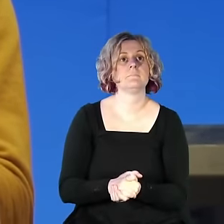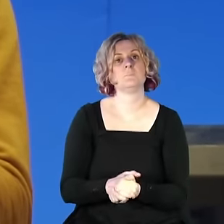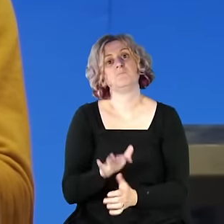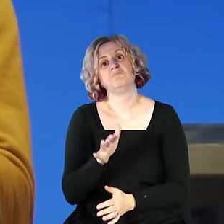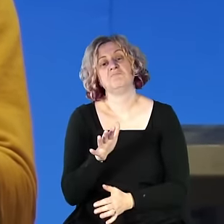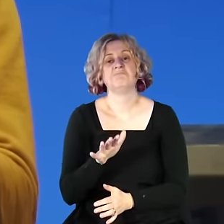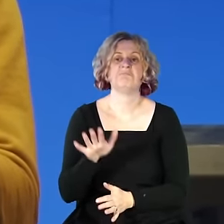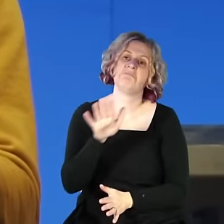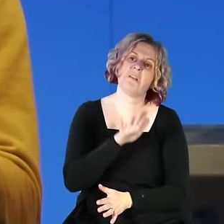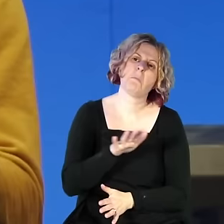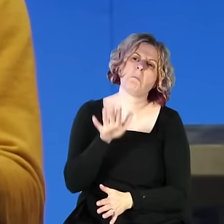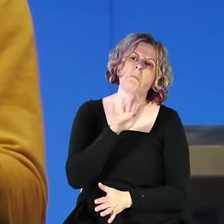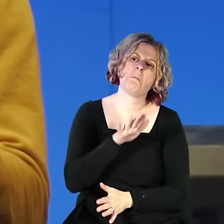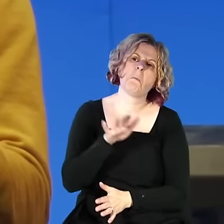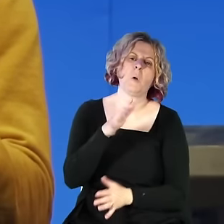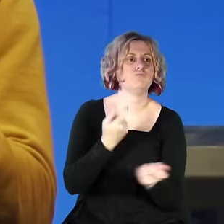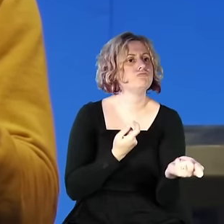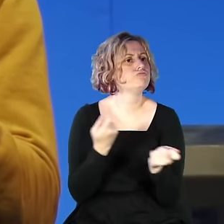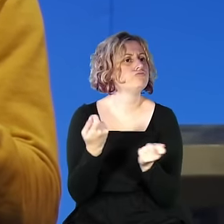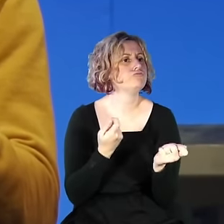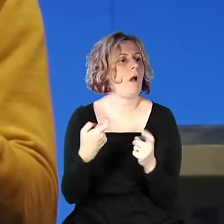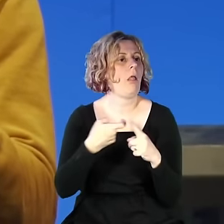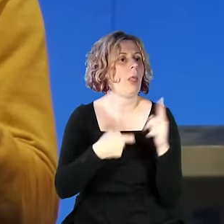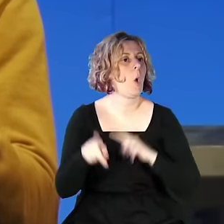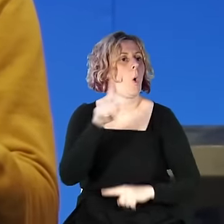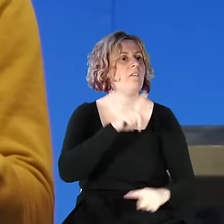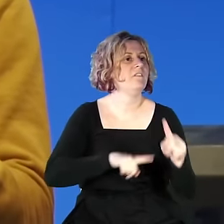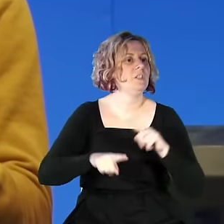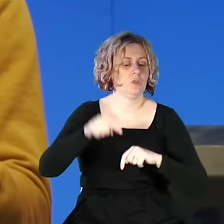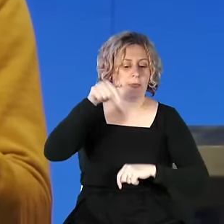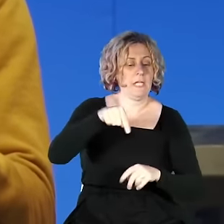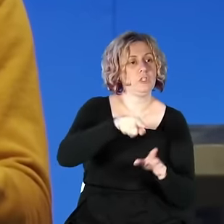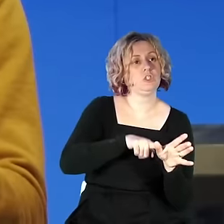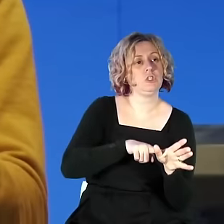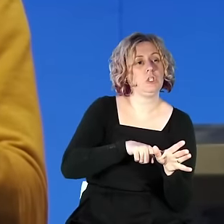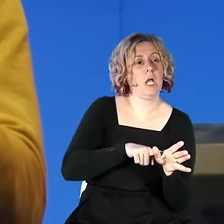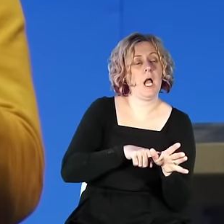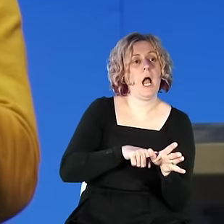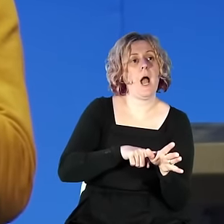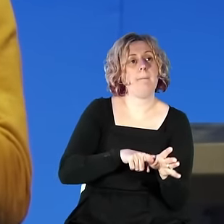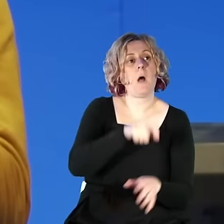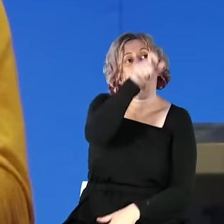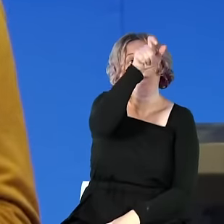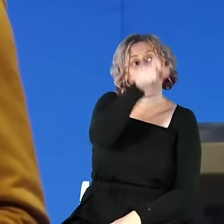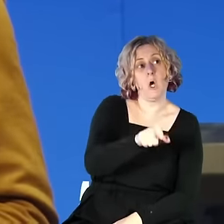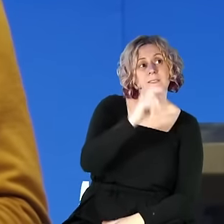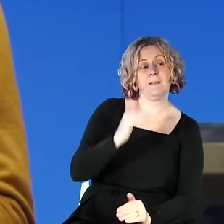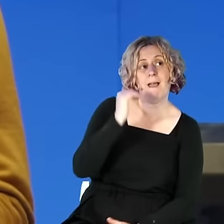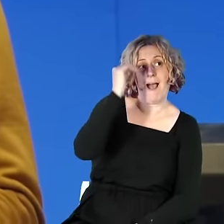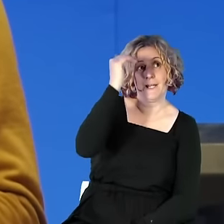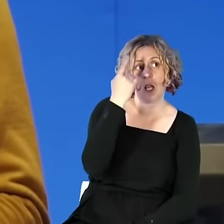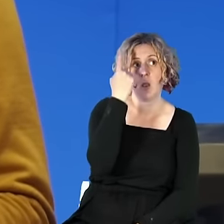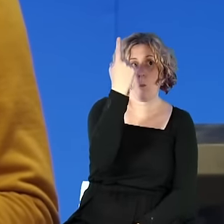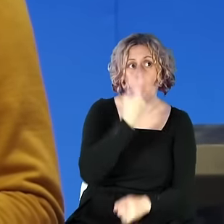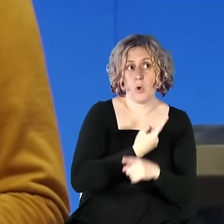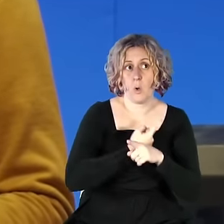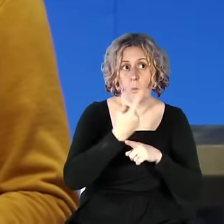that this year to run the convention, the cost per person, per adult, per week is about